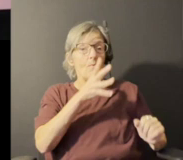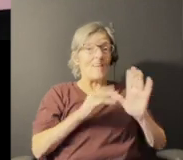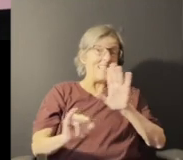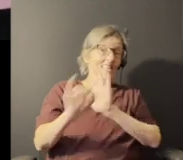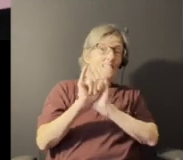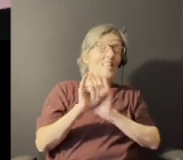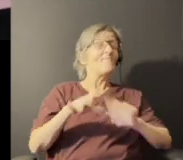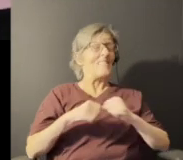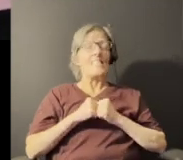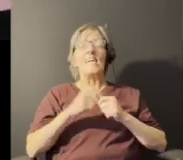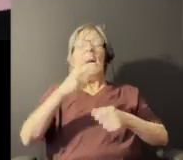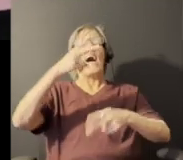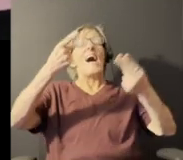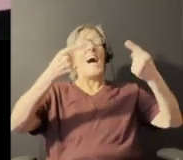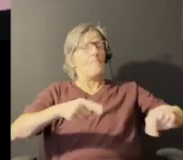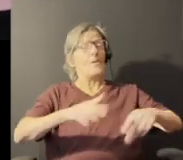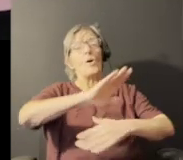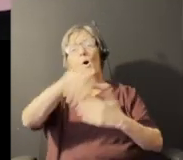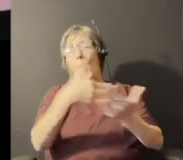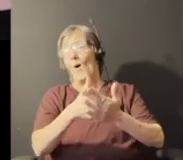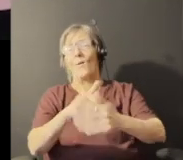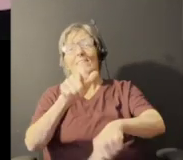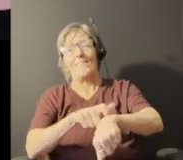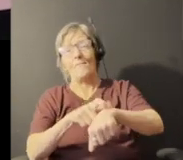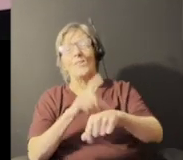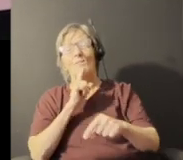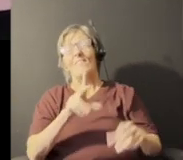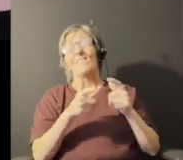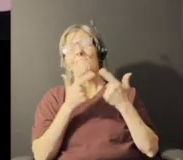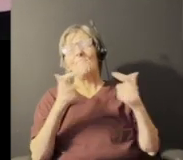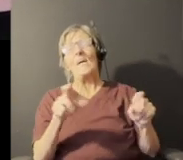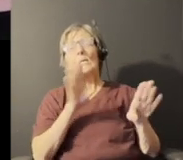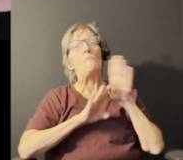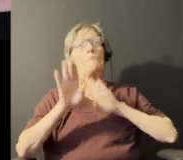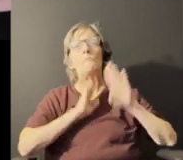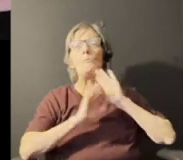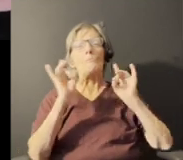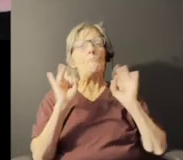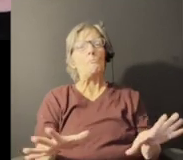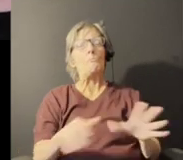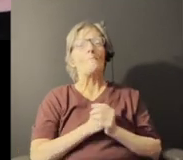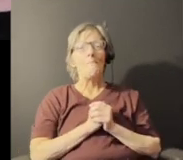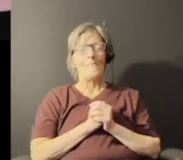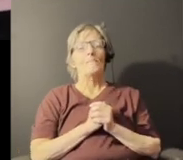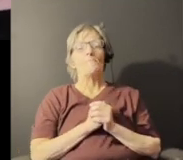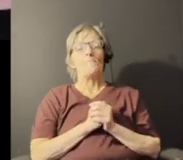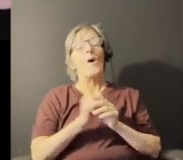and women identifying, it's just, it happens all the time and it's super frustrating.